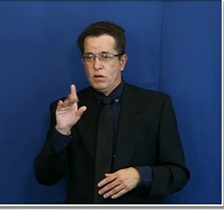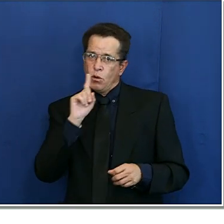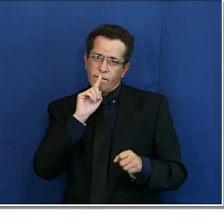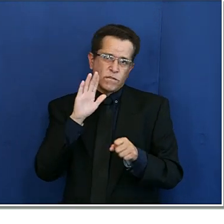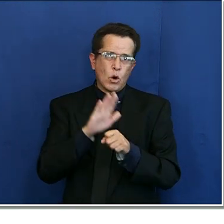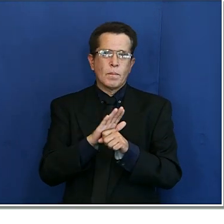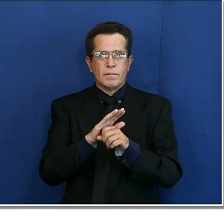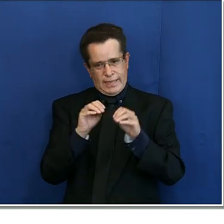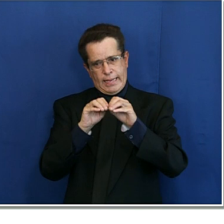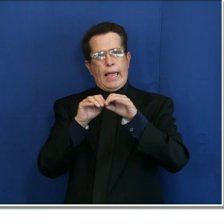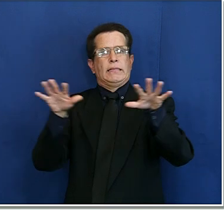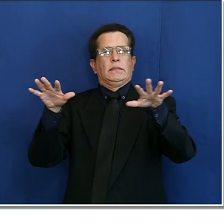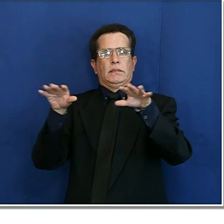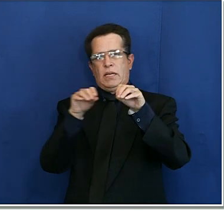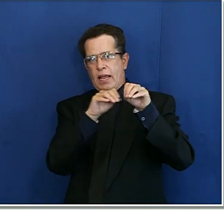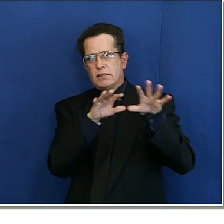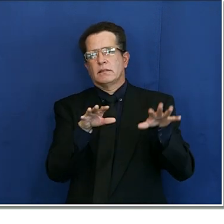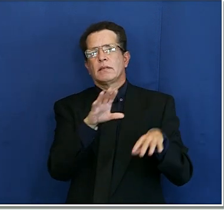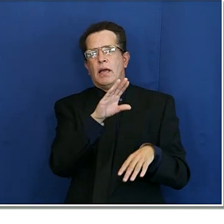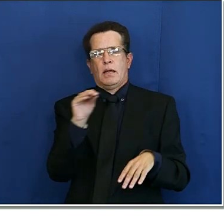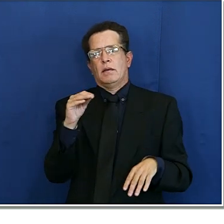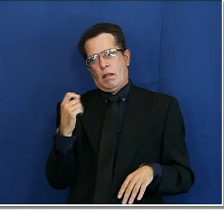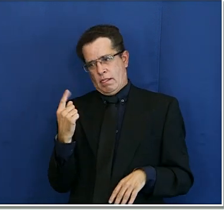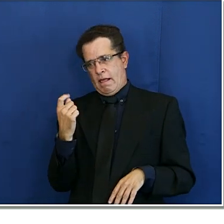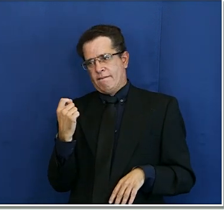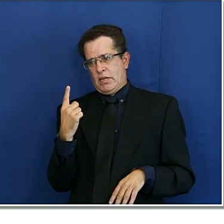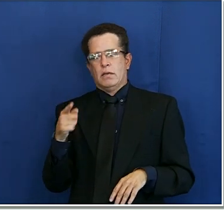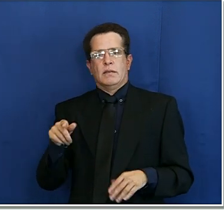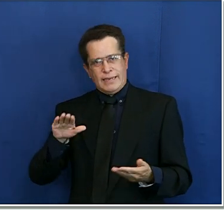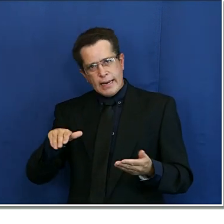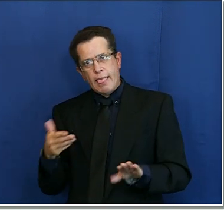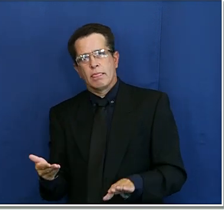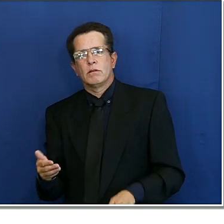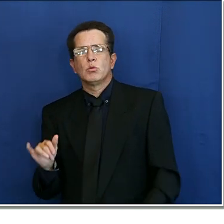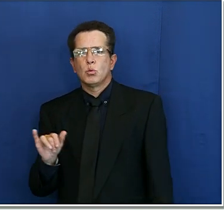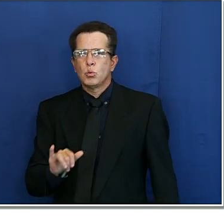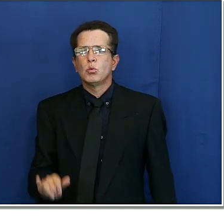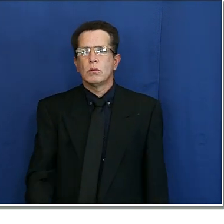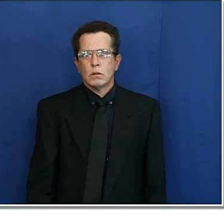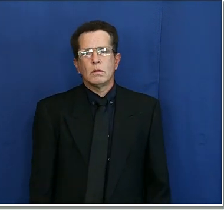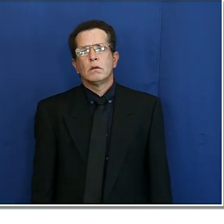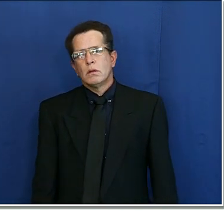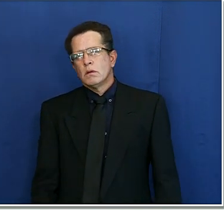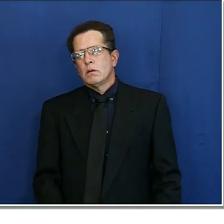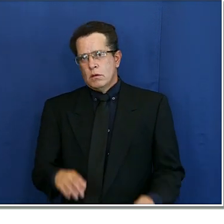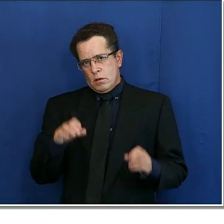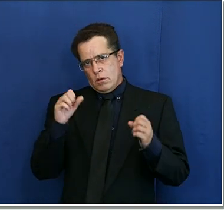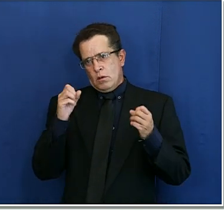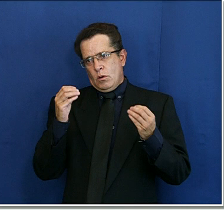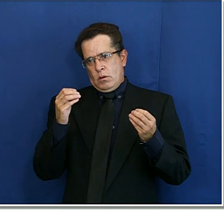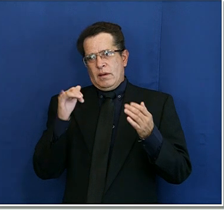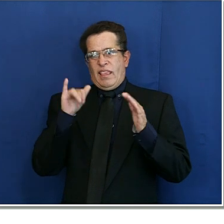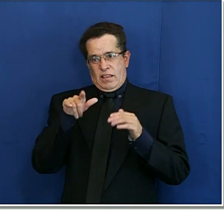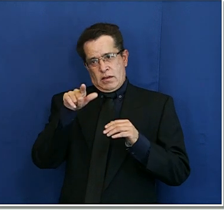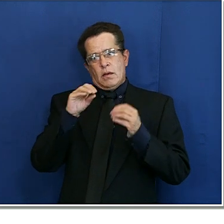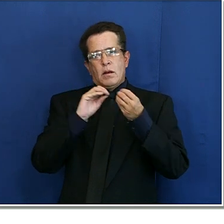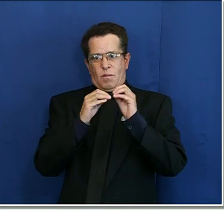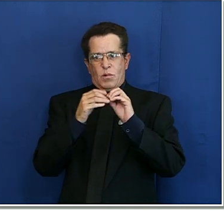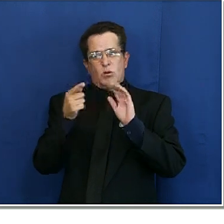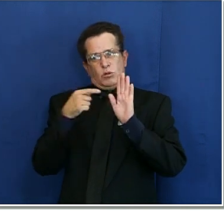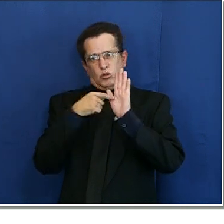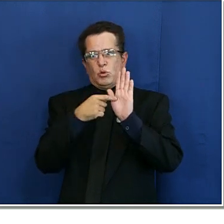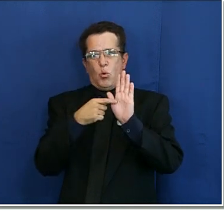confirmed cases, including a total of 11 deaths. So this slide shows